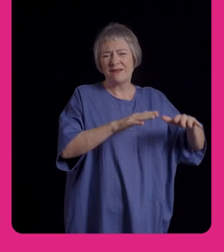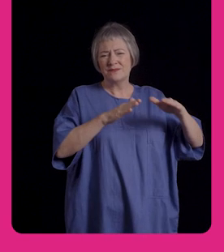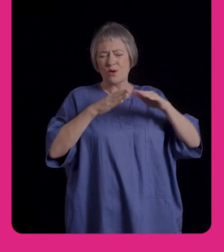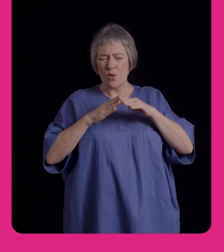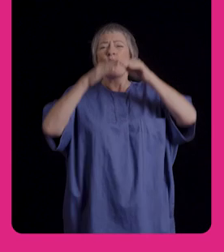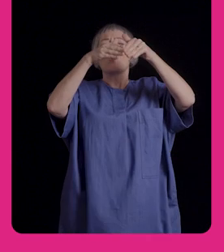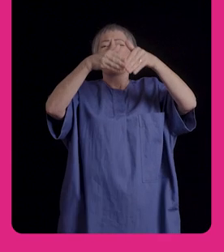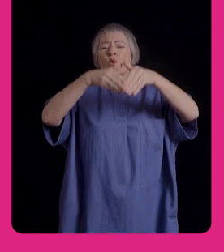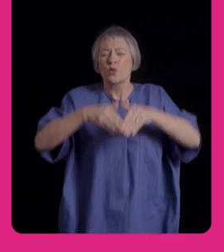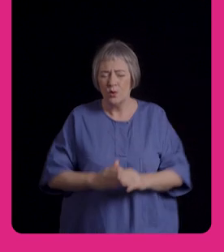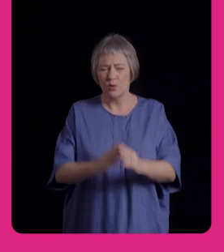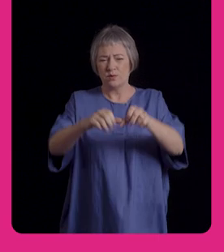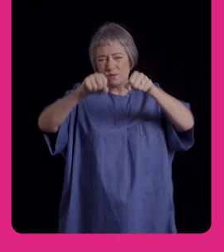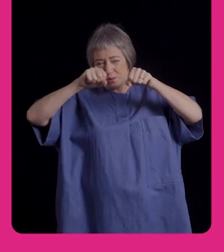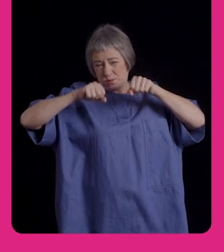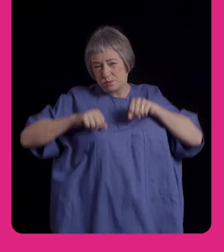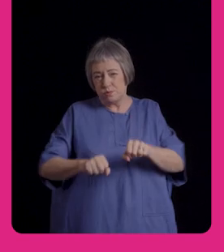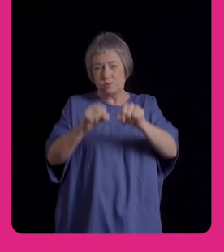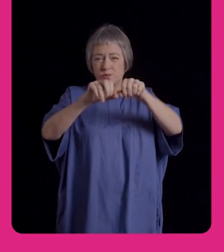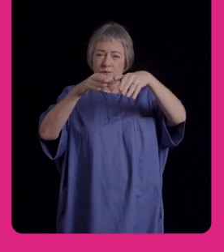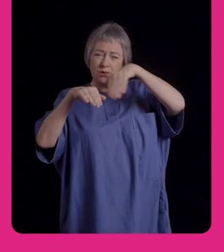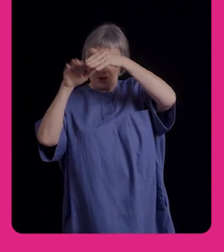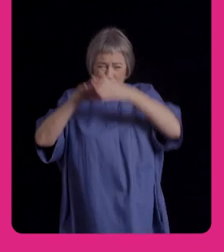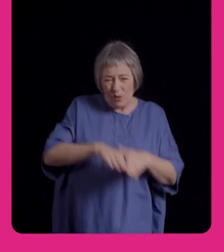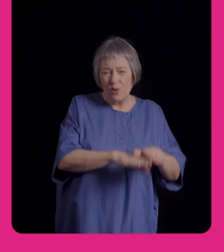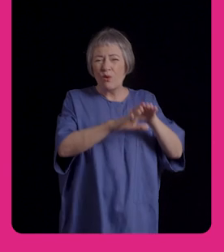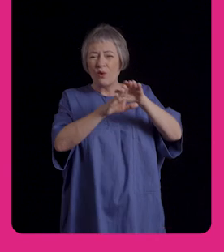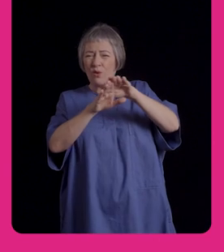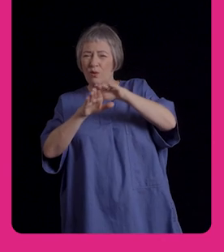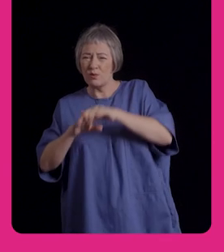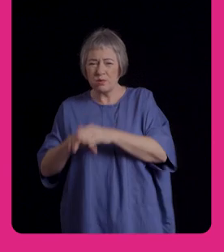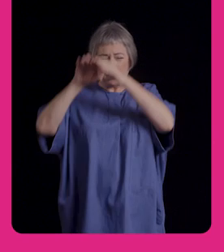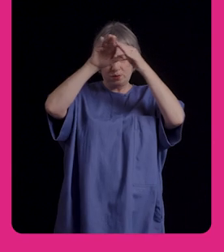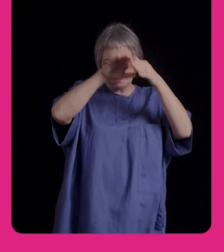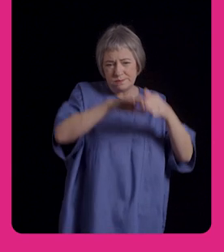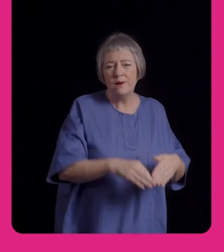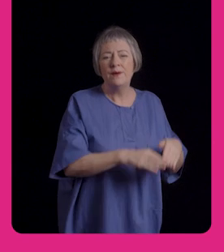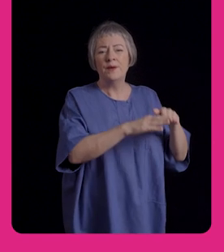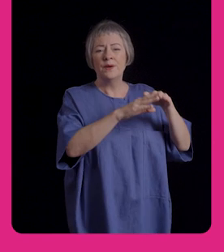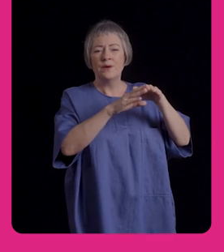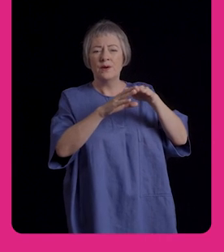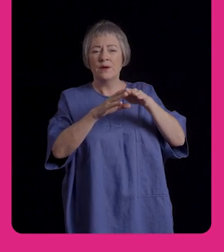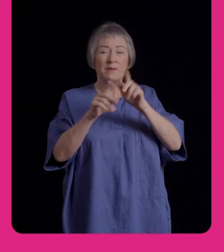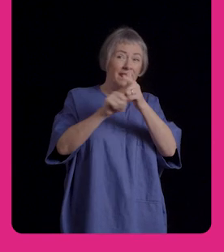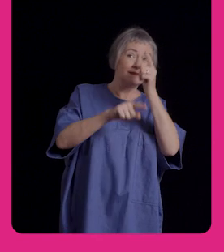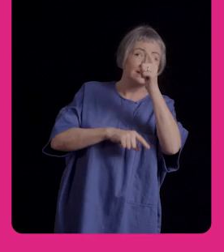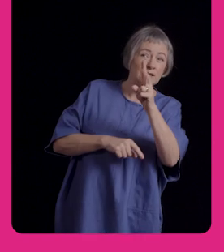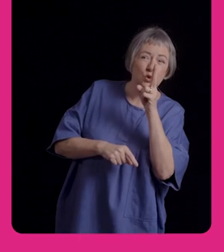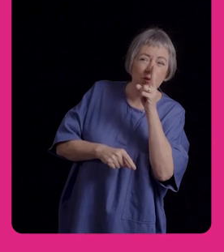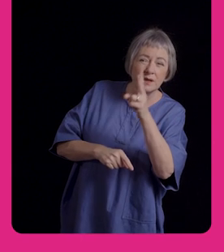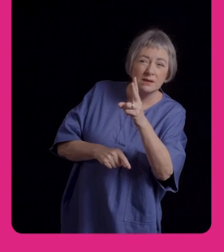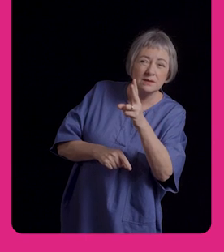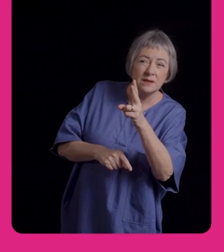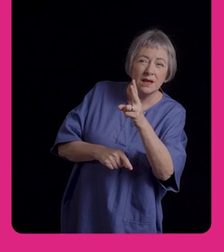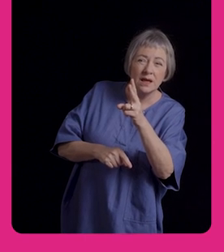the boat is going really up and down on these waves that are almost taller than a person. In the distance, you can see